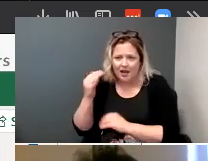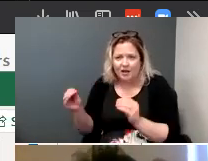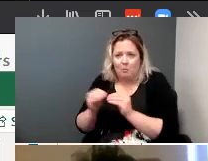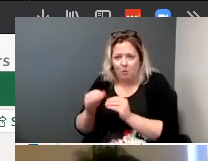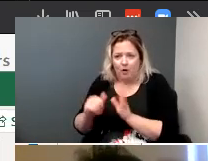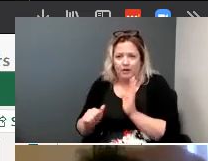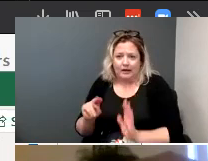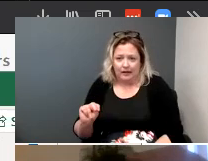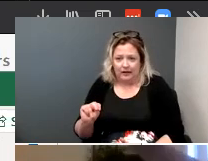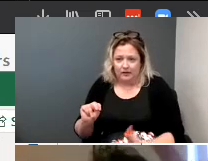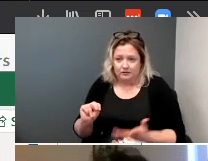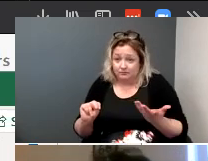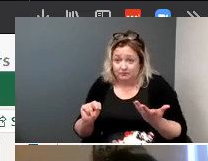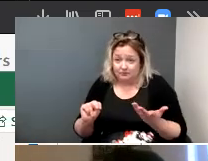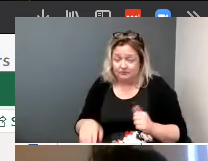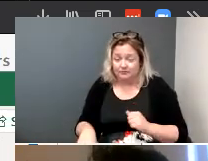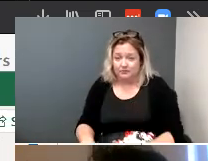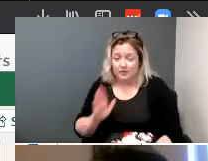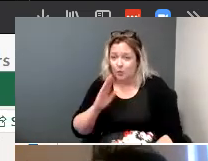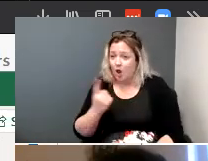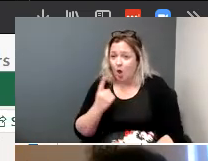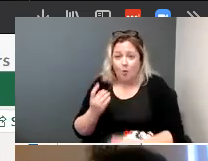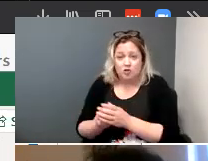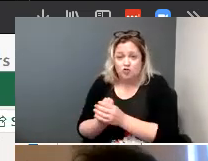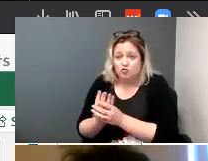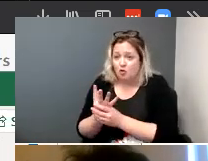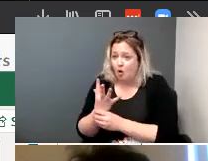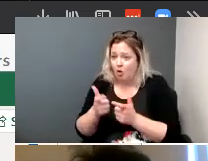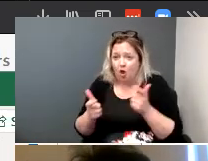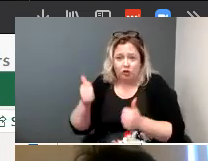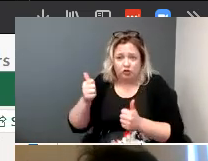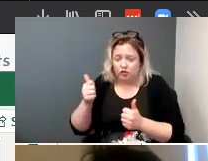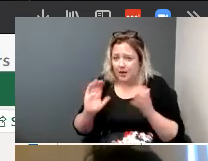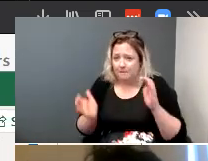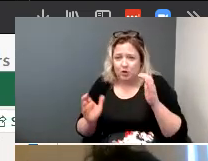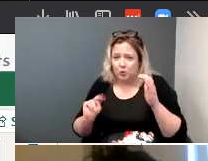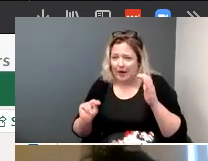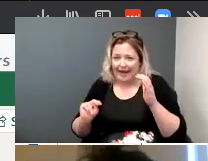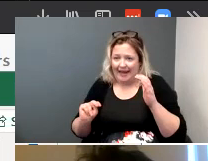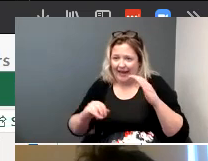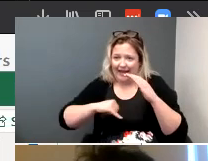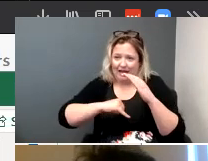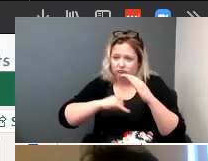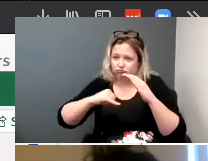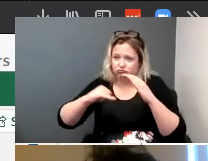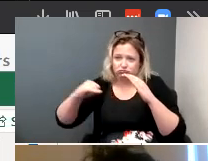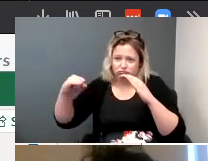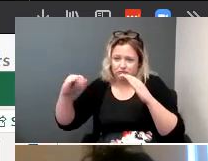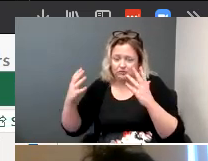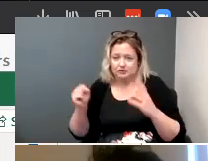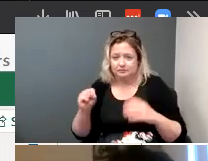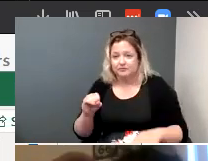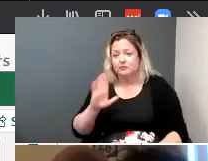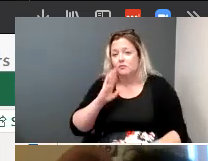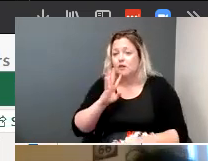much larger than the value of n. Right, so we are going to talk about algorithm analysis